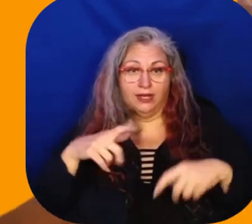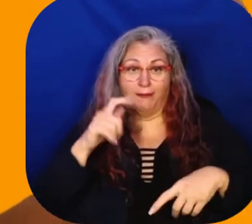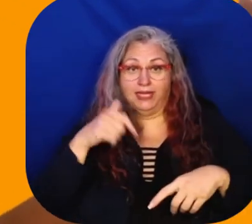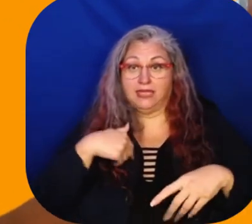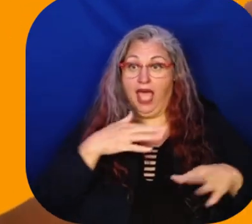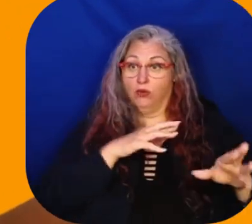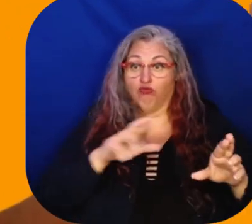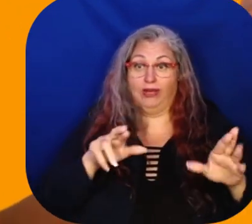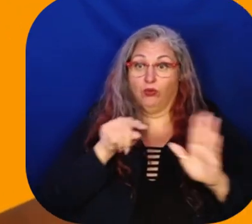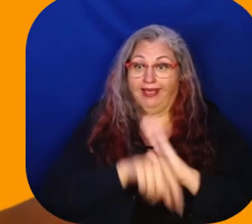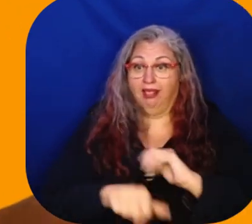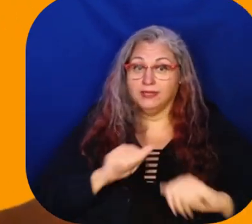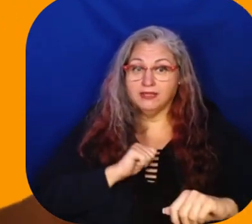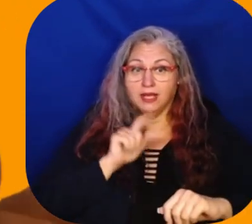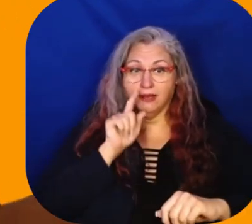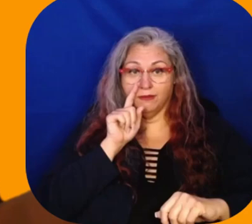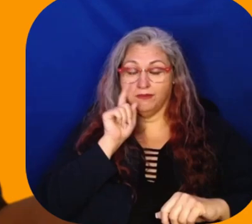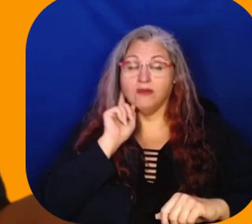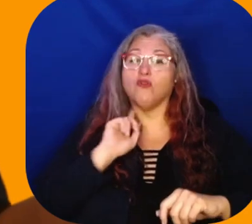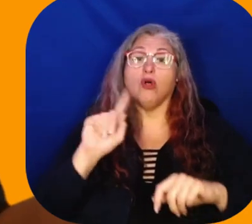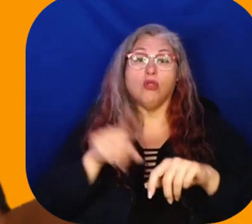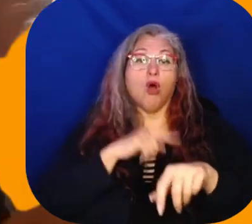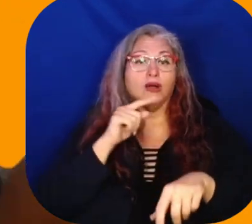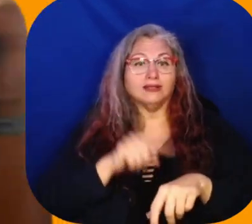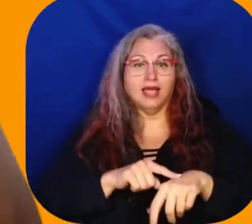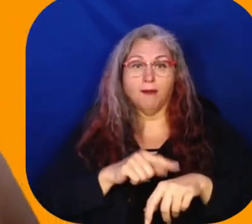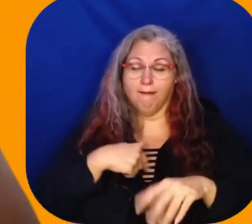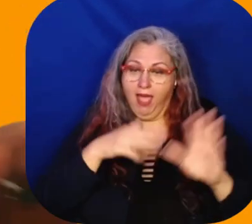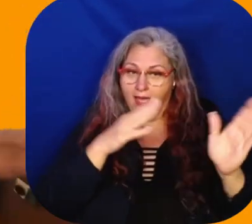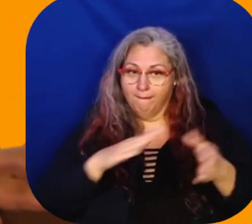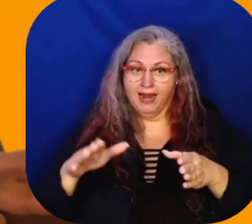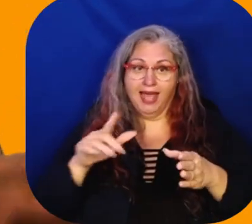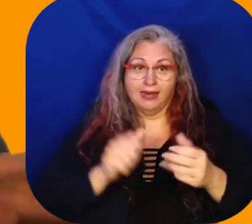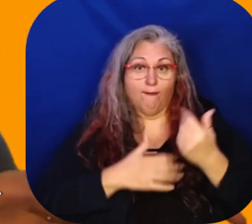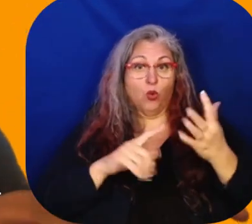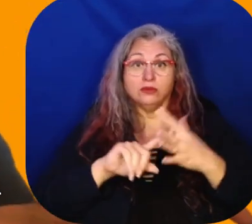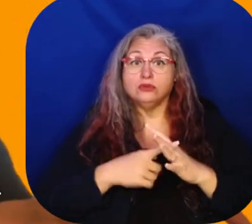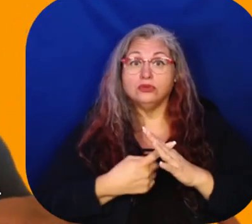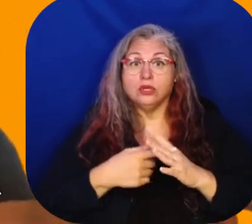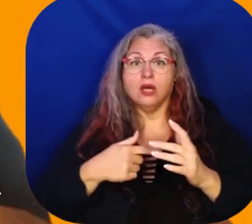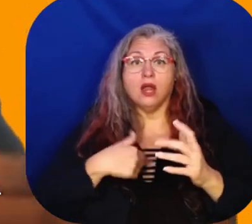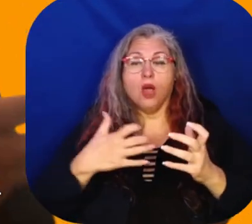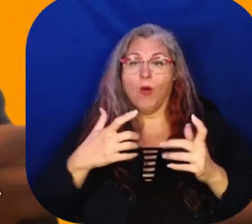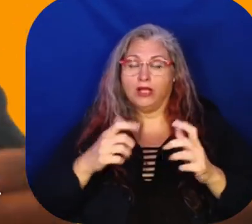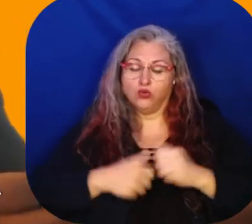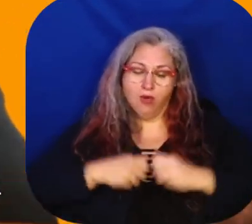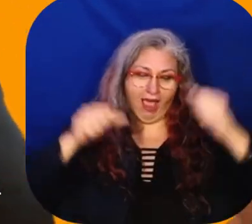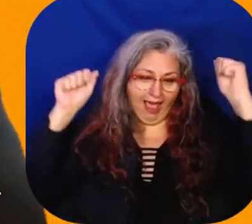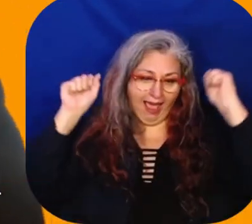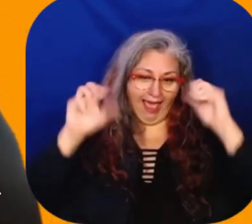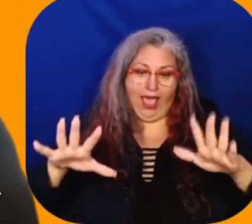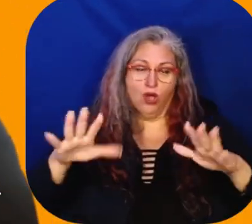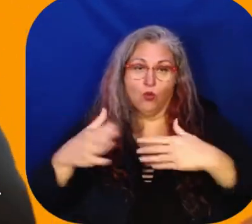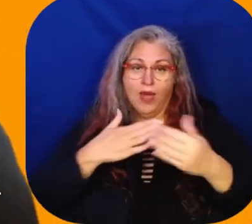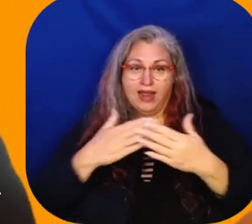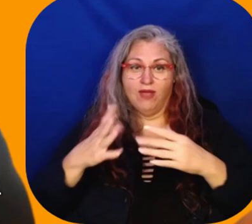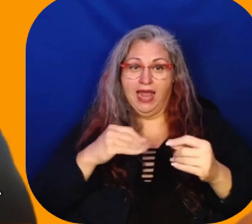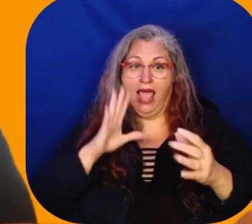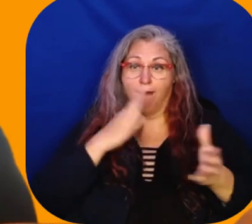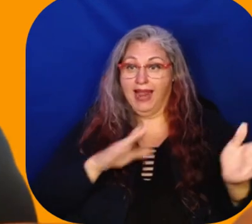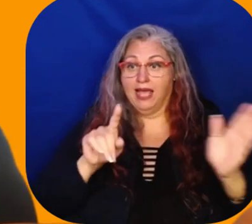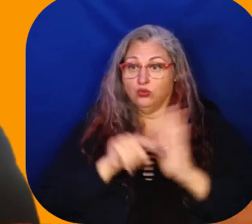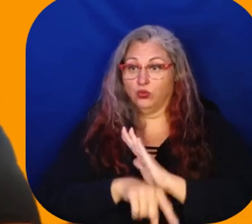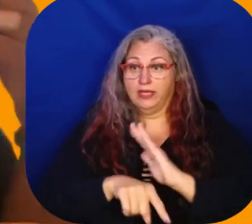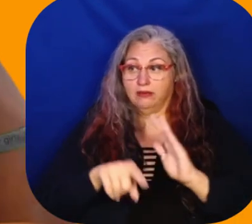you know, for a long time. That was the plan. That's how the poetry started. I was just wanting to get everything out that I had to say, and then I was going to take my leave. That's what it